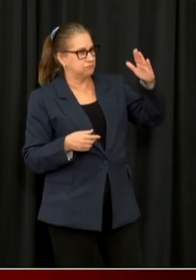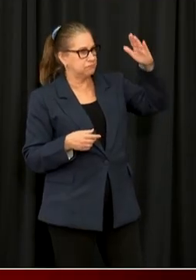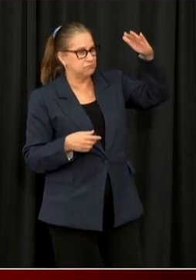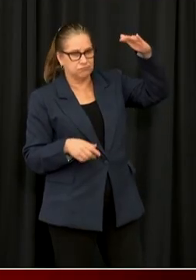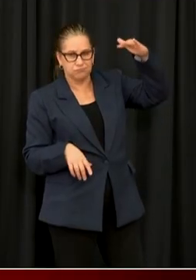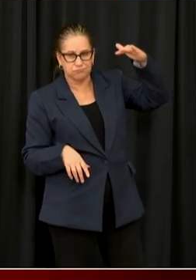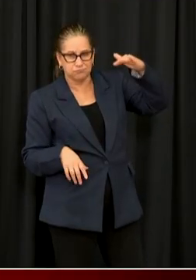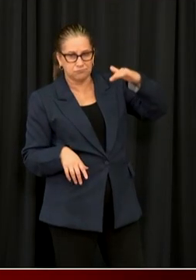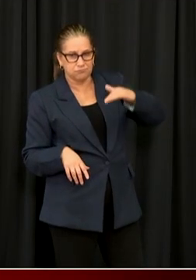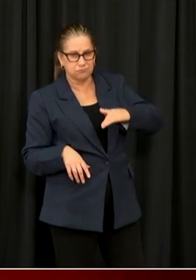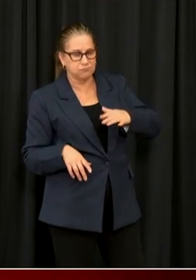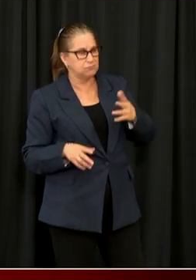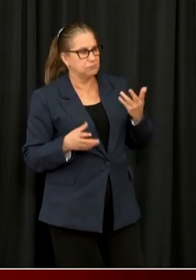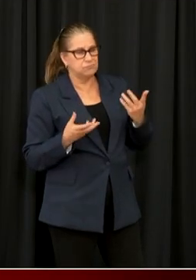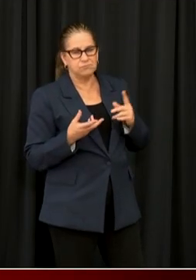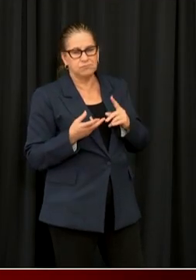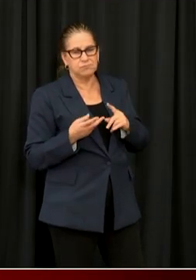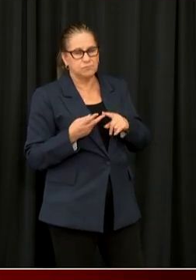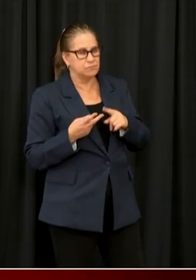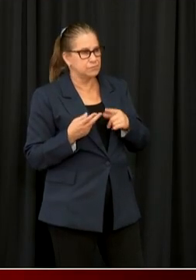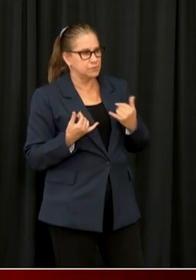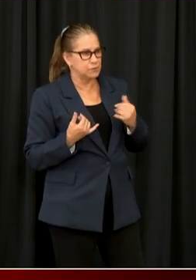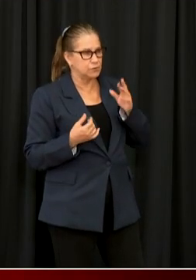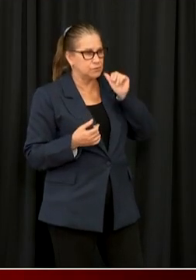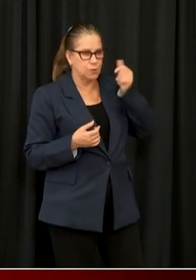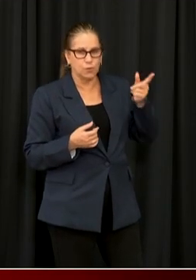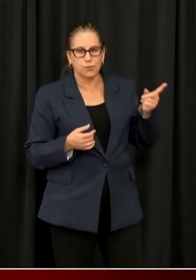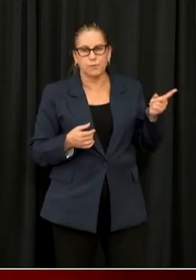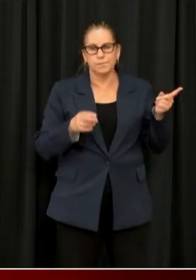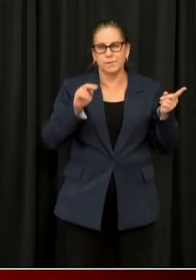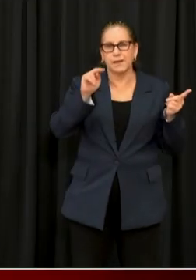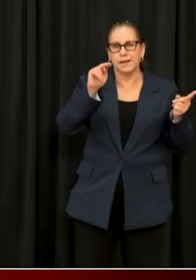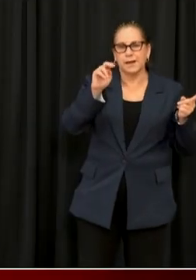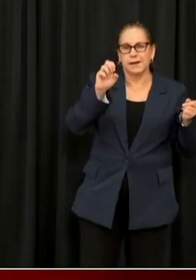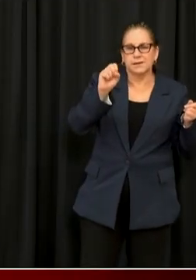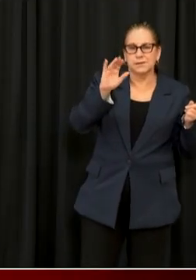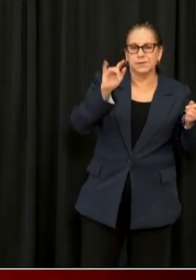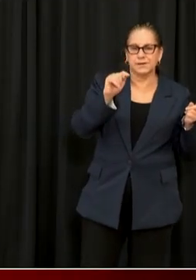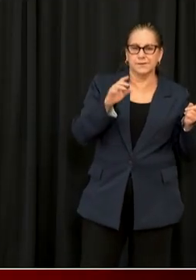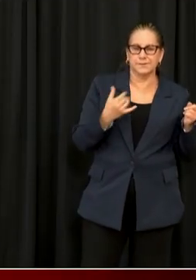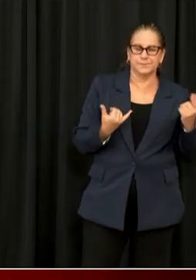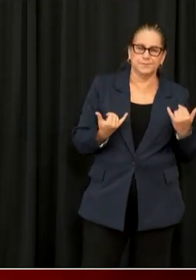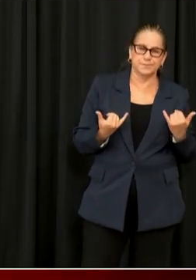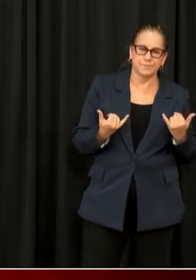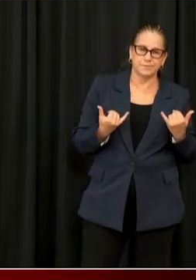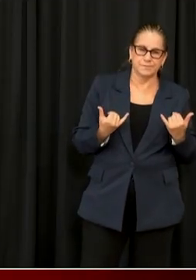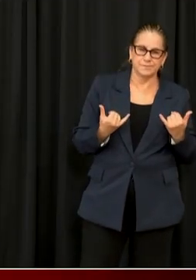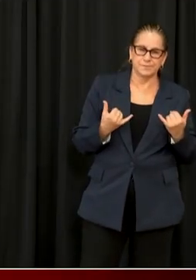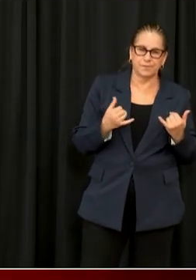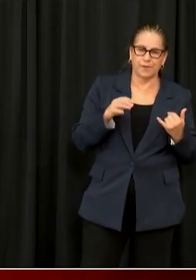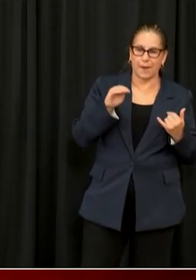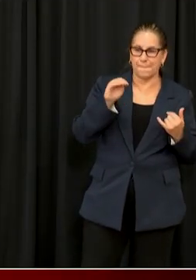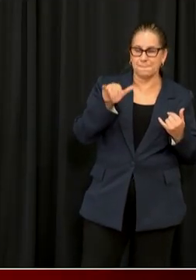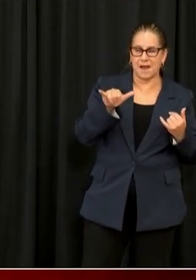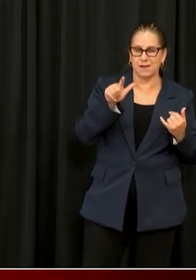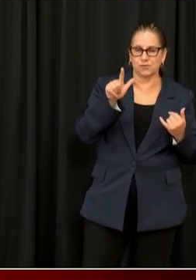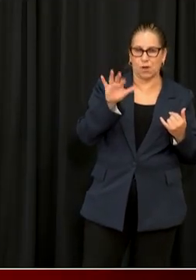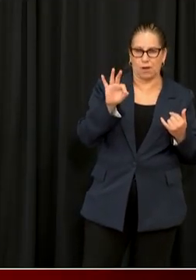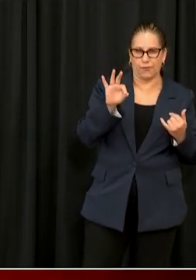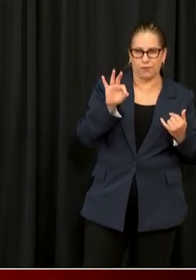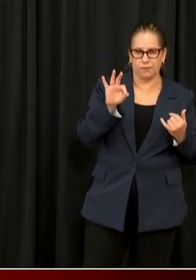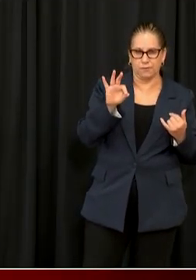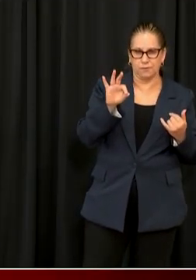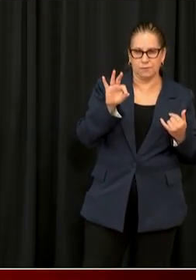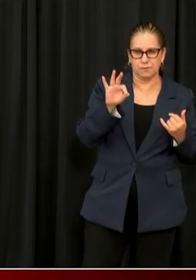is that tomorrow? That date, I believe, references to May 29th. If you go to the dashboard, and I encourage all of you to do